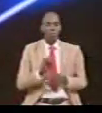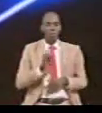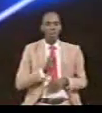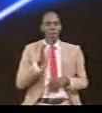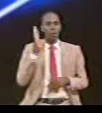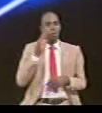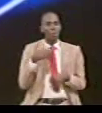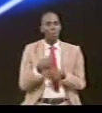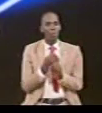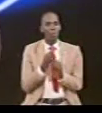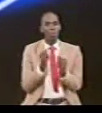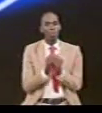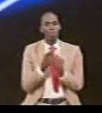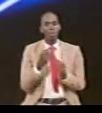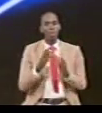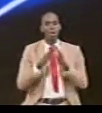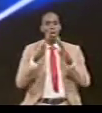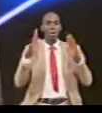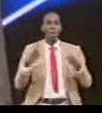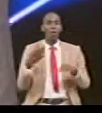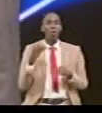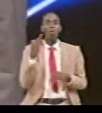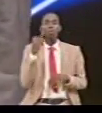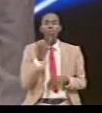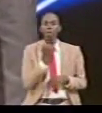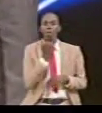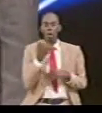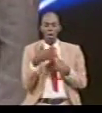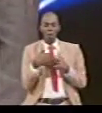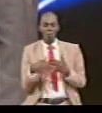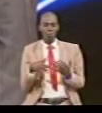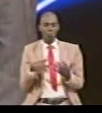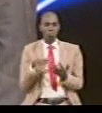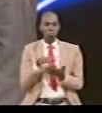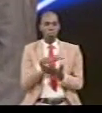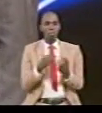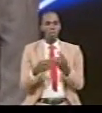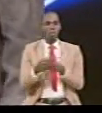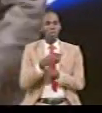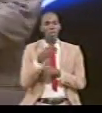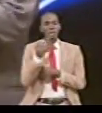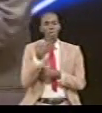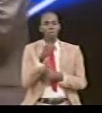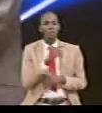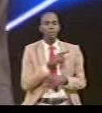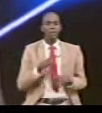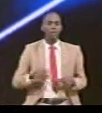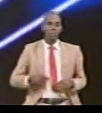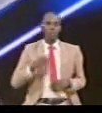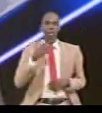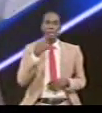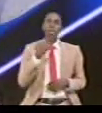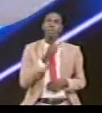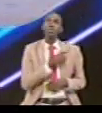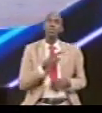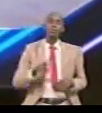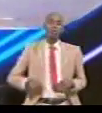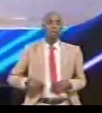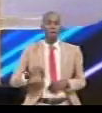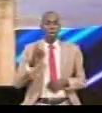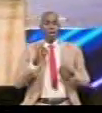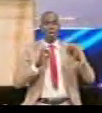the house of Israel after those days, says the Lord, says the Lord, says the Lord. I will